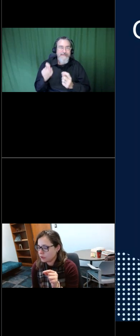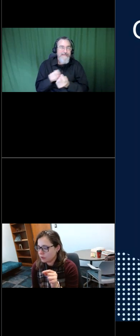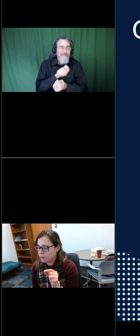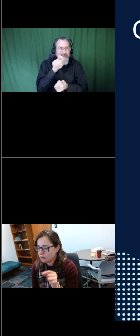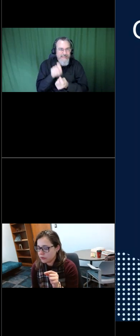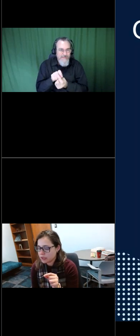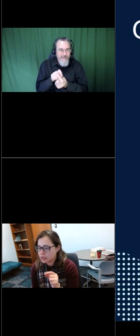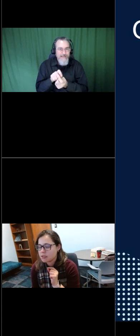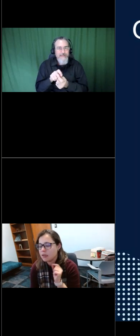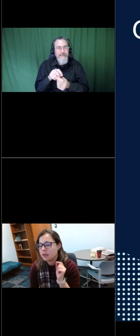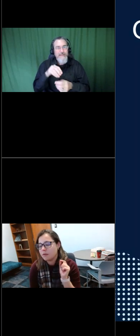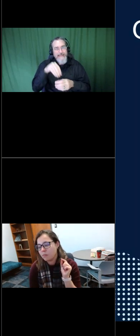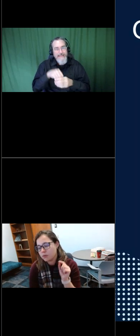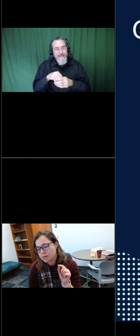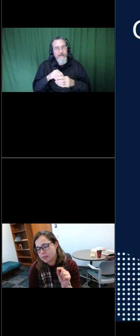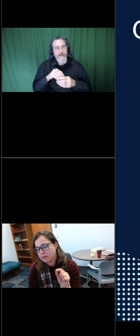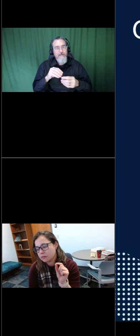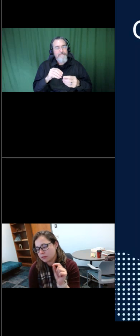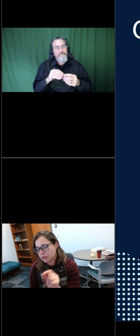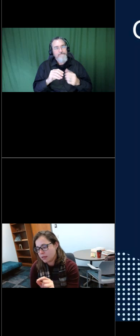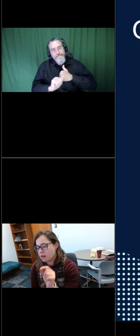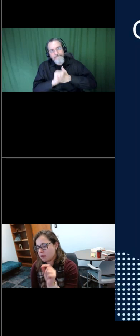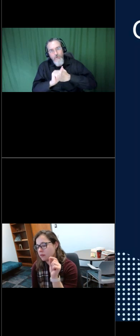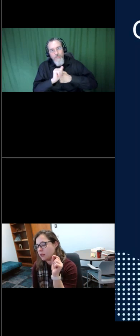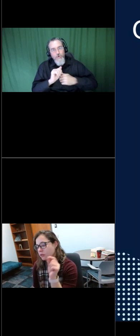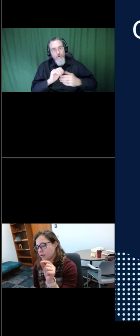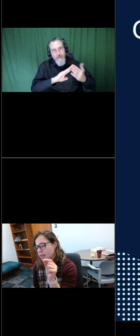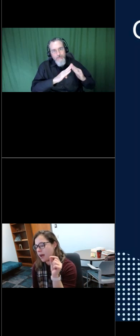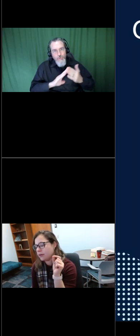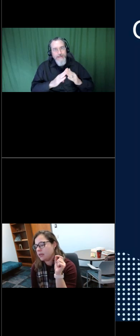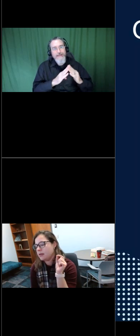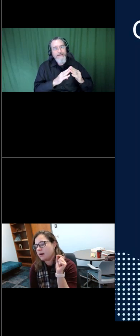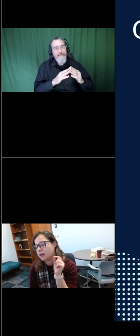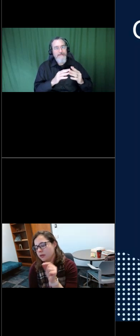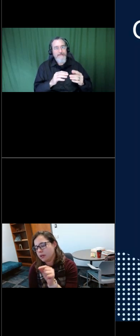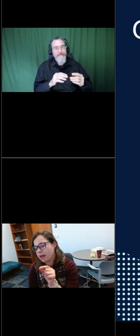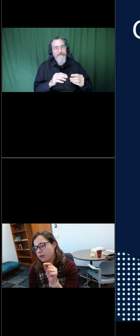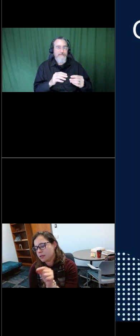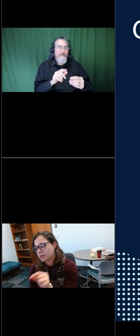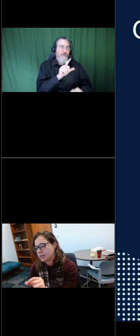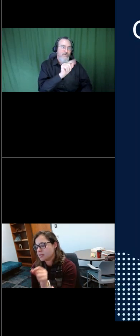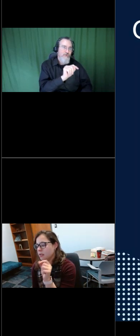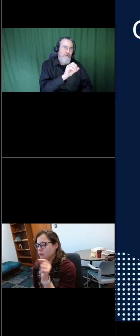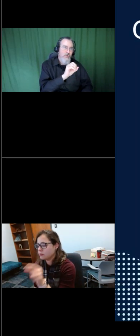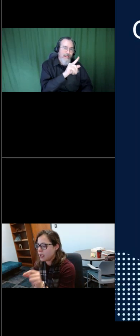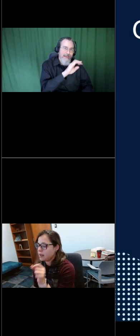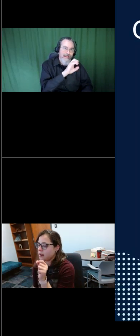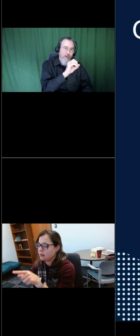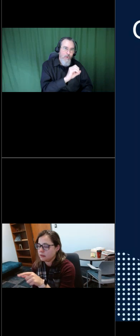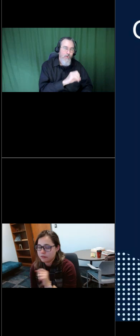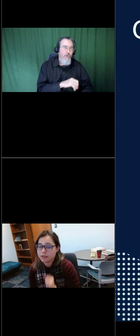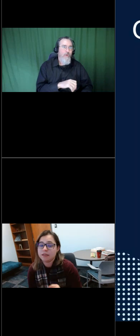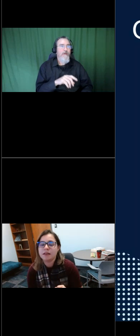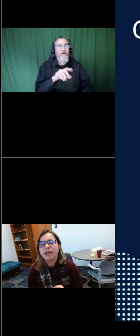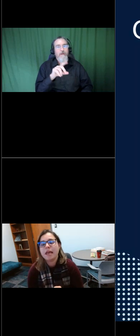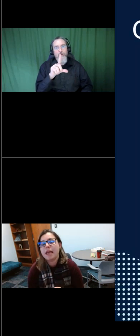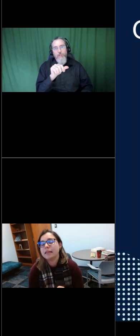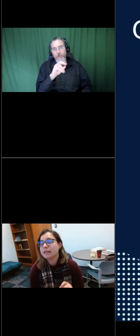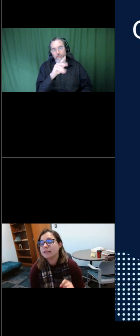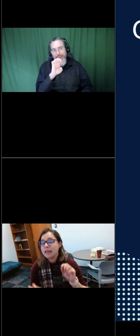climate vulnerable communities, most specifically Toledo, Lucas County, Erie County, Sandusky, Lorain, and